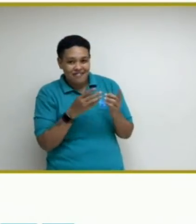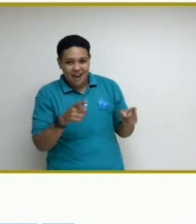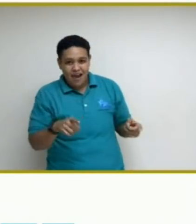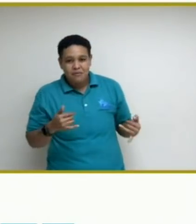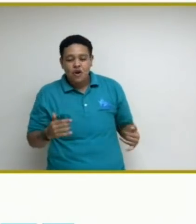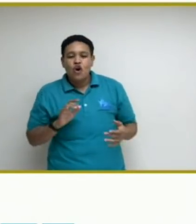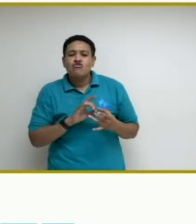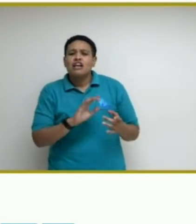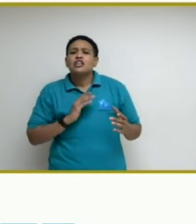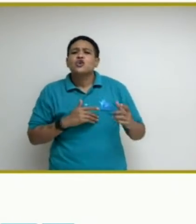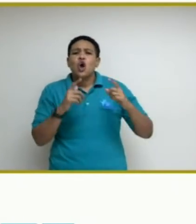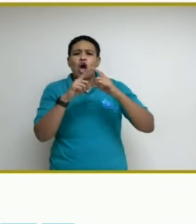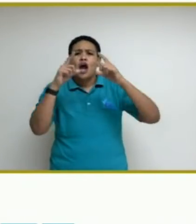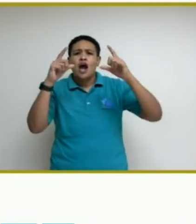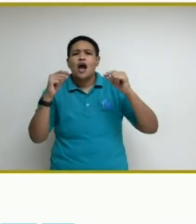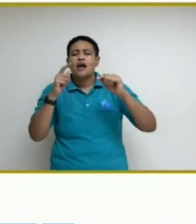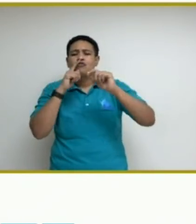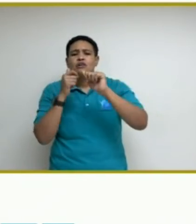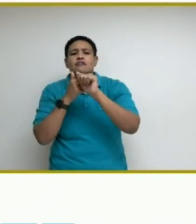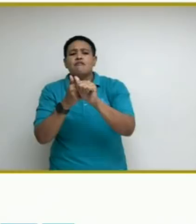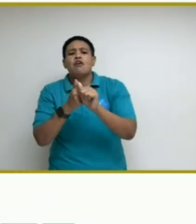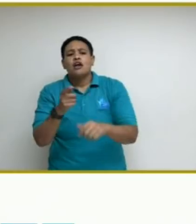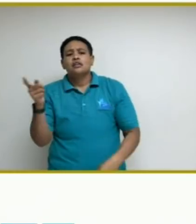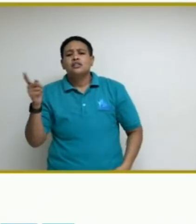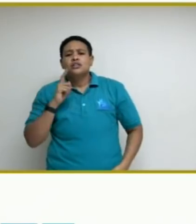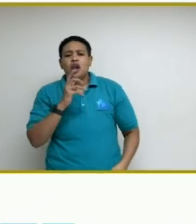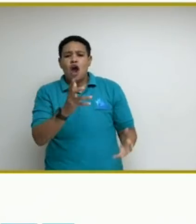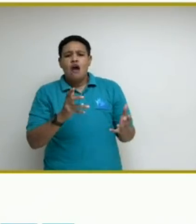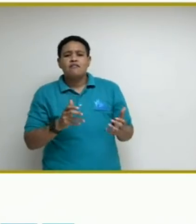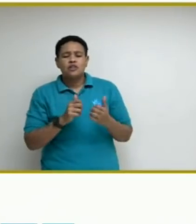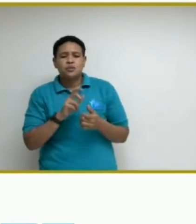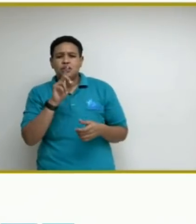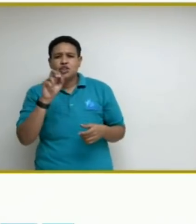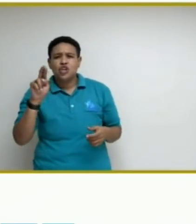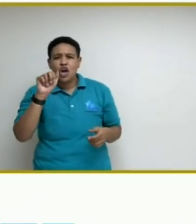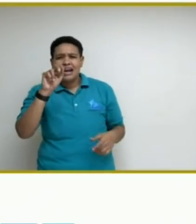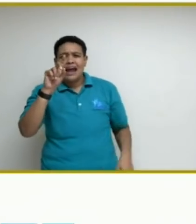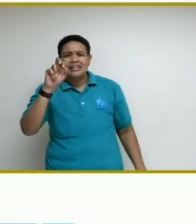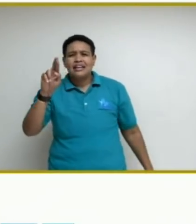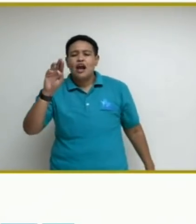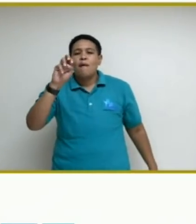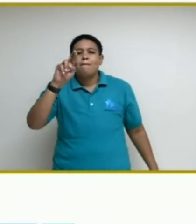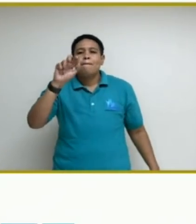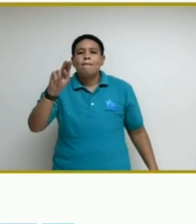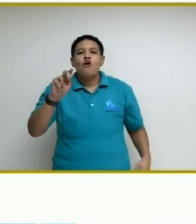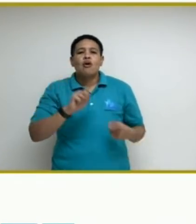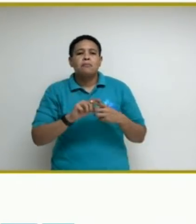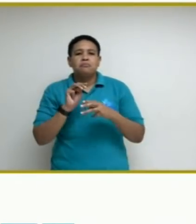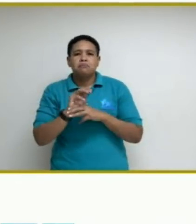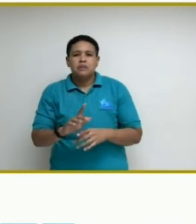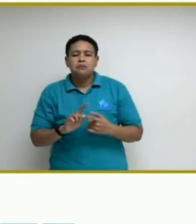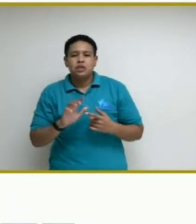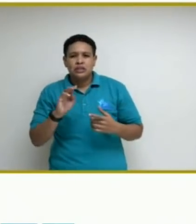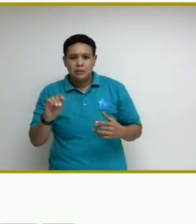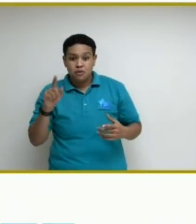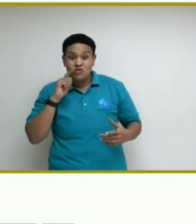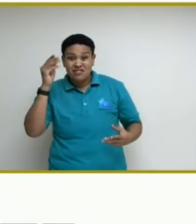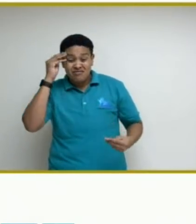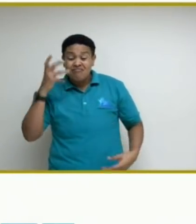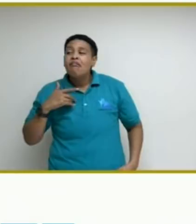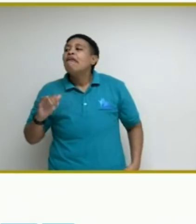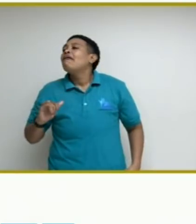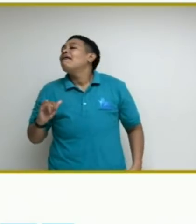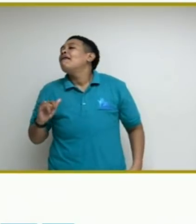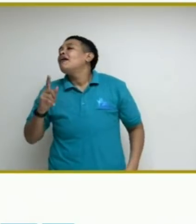card, following the conversation with Dr. Adair Morgan, Minister and CMO, she had indicated that